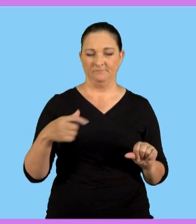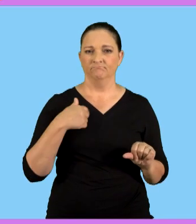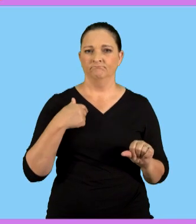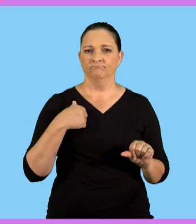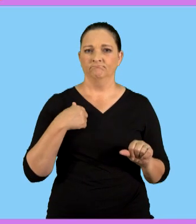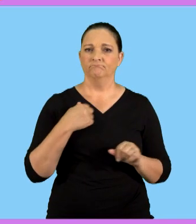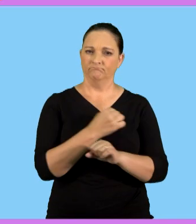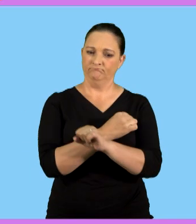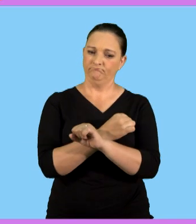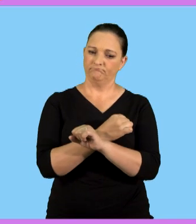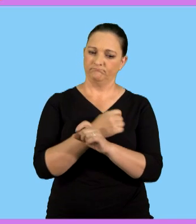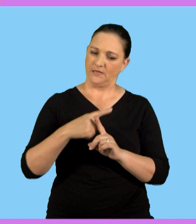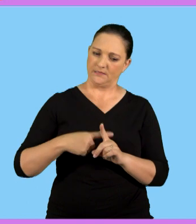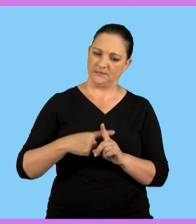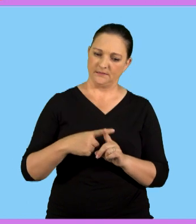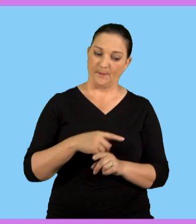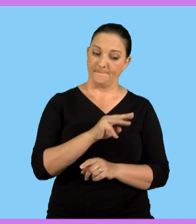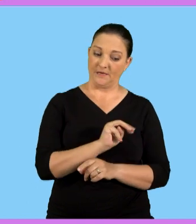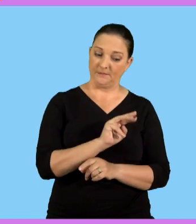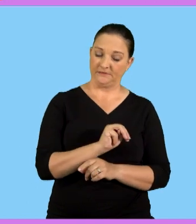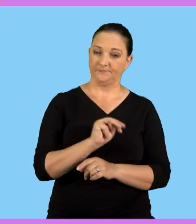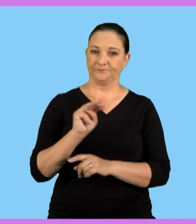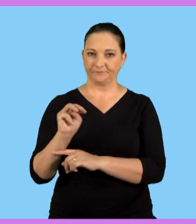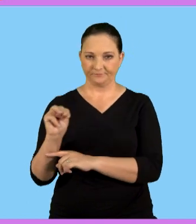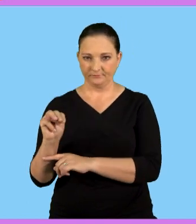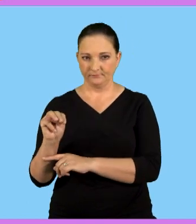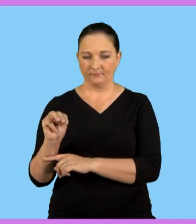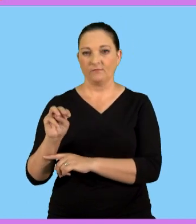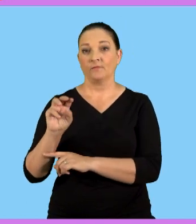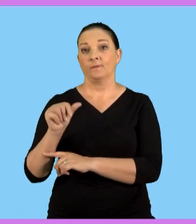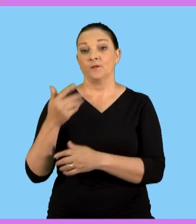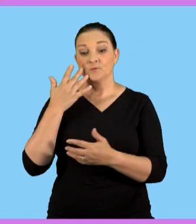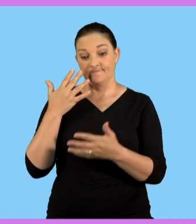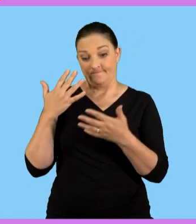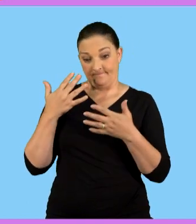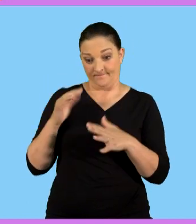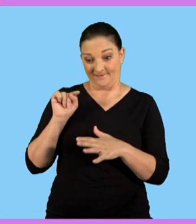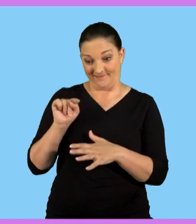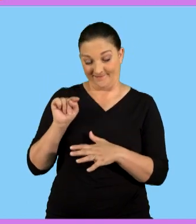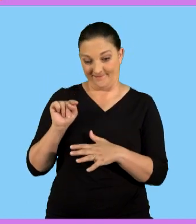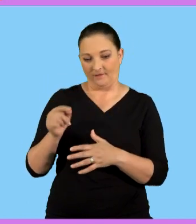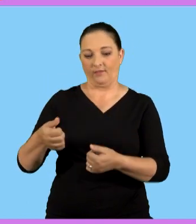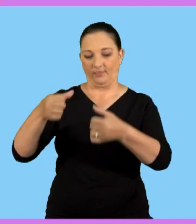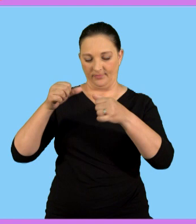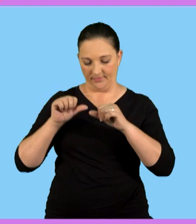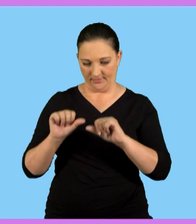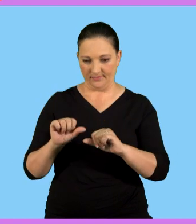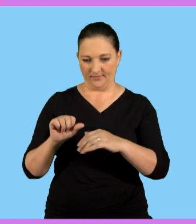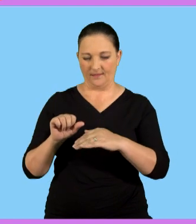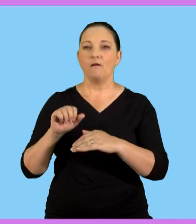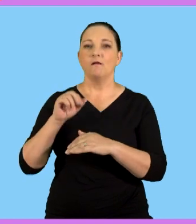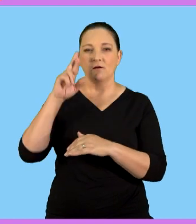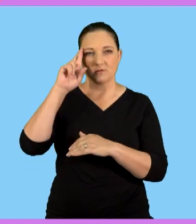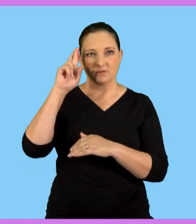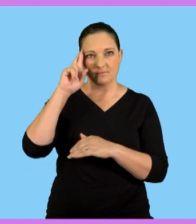it by the scale, right? Both in millimeters now. And thereafter, I divided it by the scale factor. Remember now,